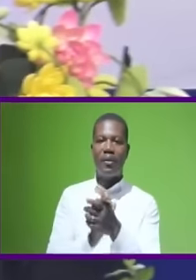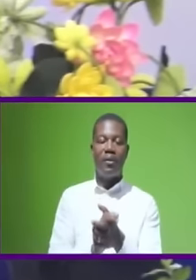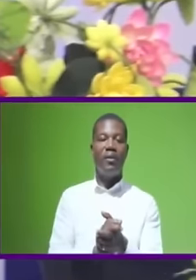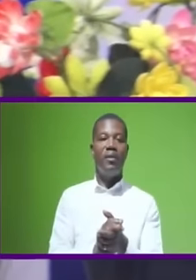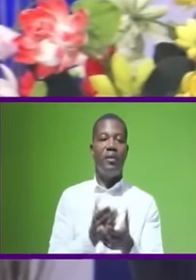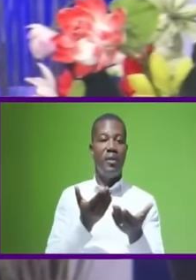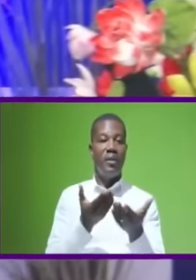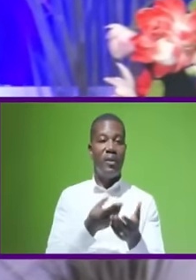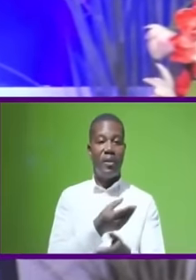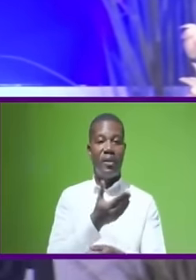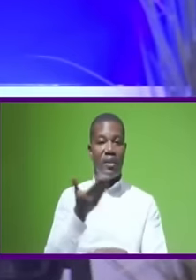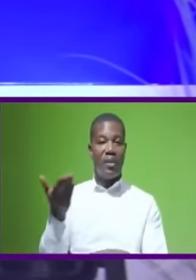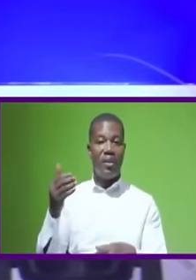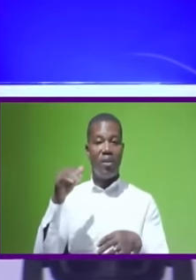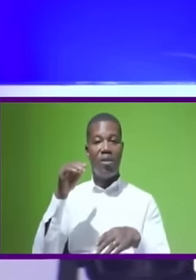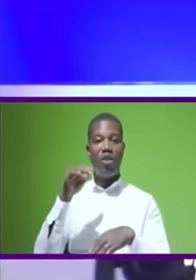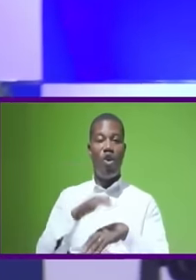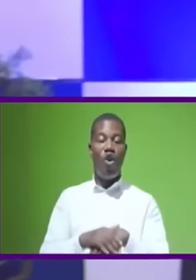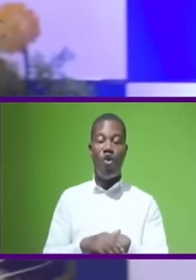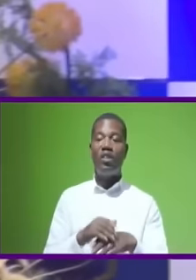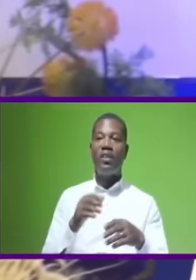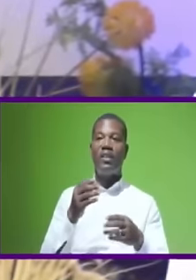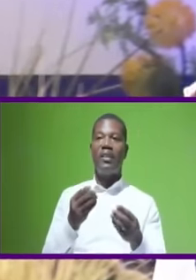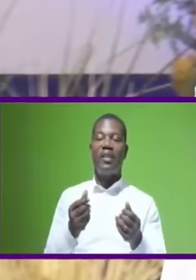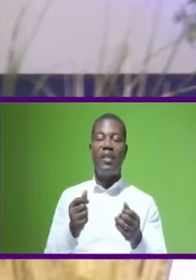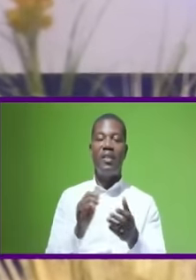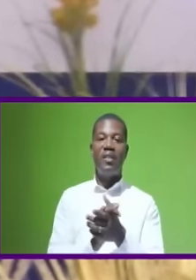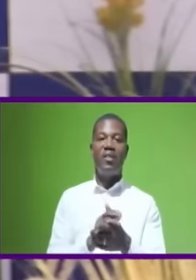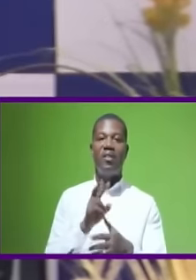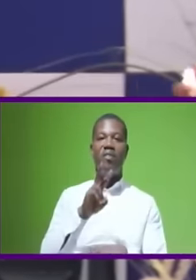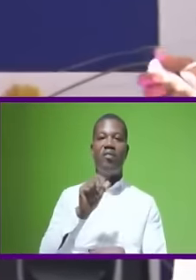benem, a vine.